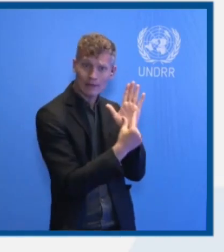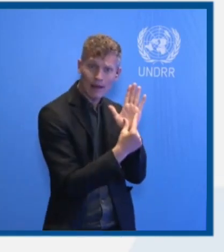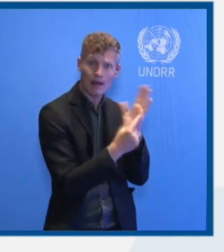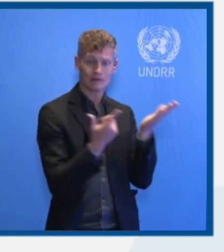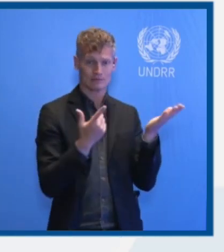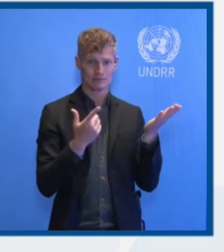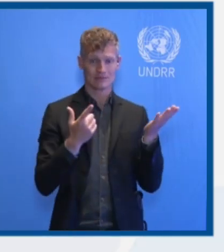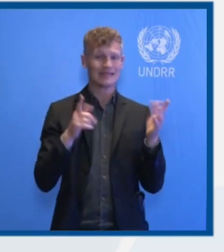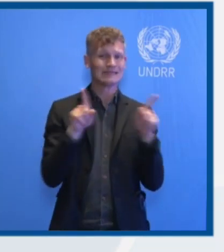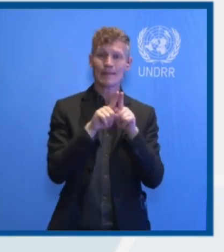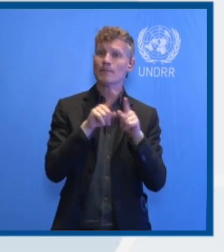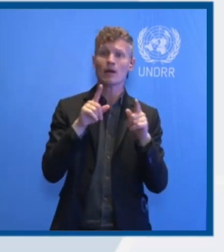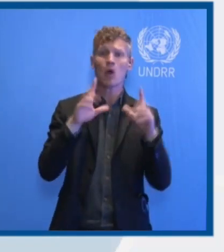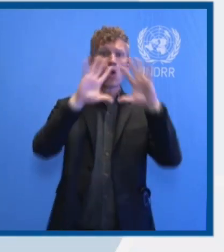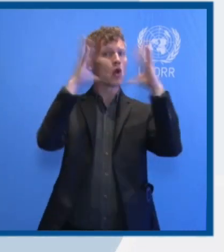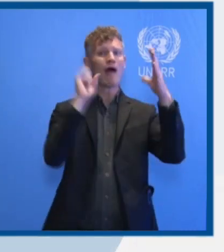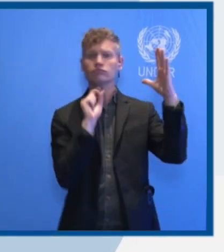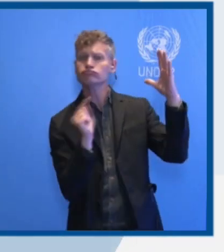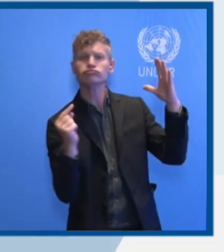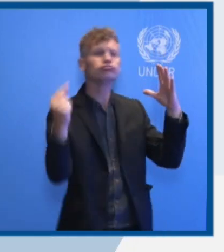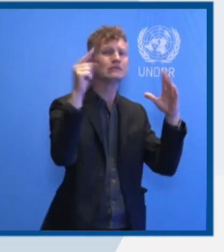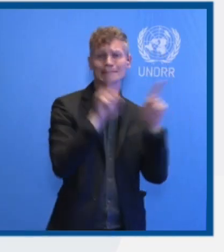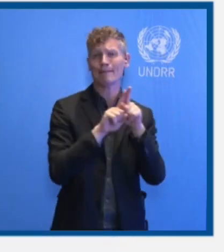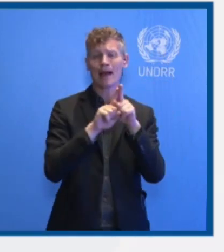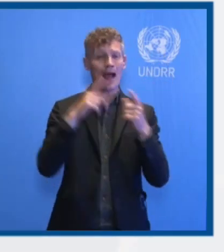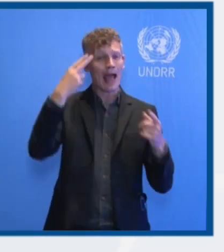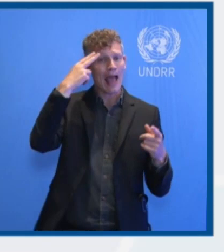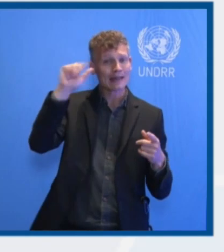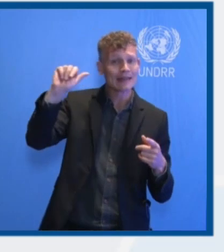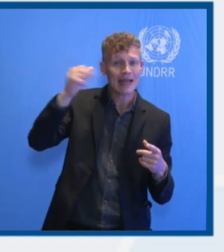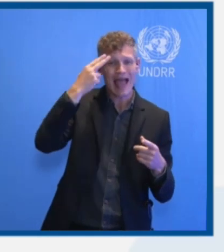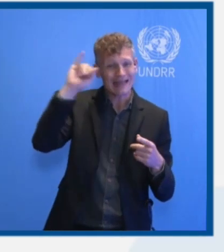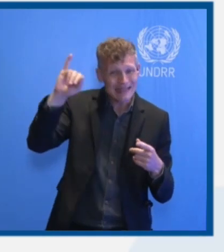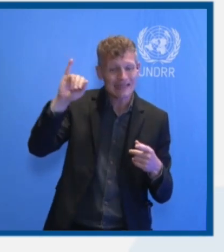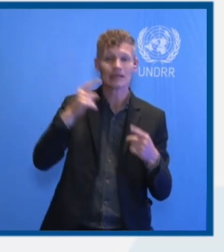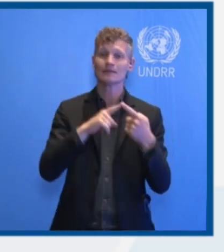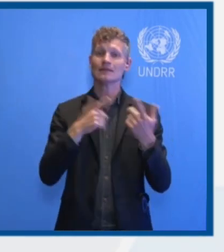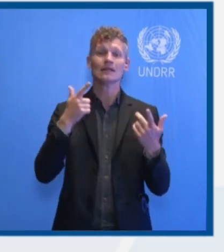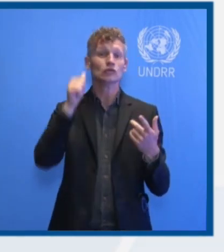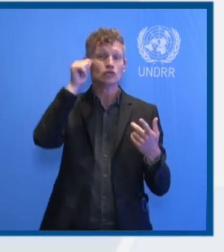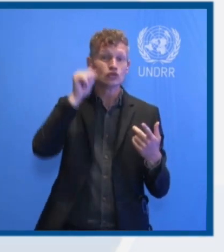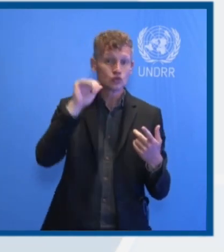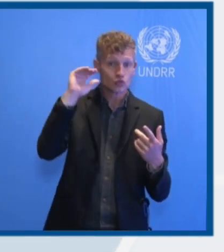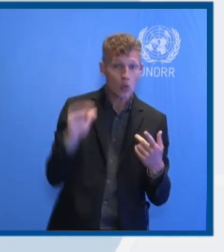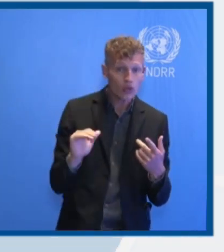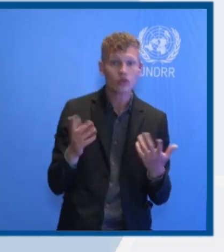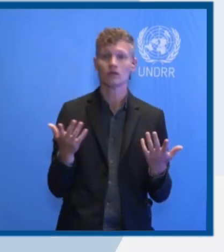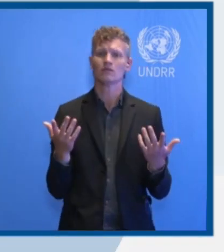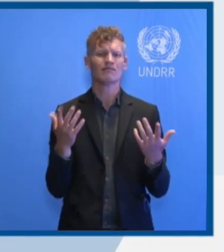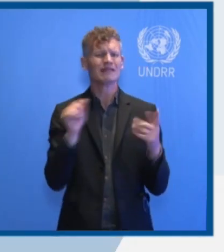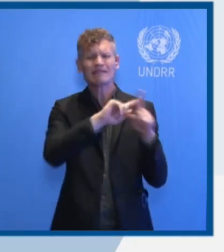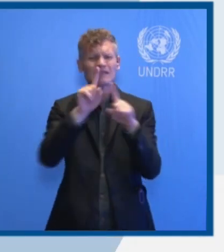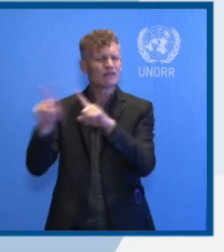South Sudan, as we seek to harness the power of nature to protect people from impacts of today's